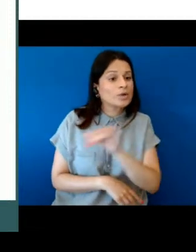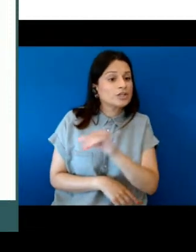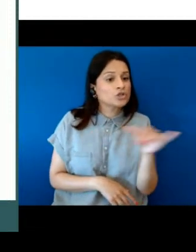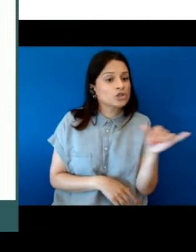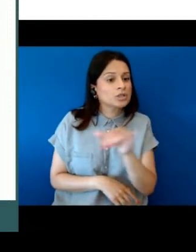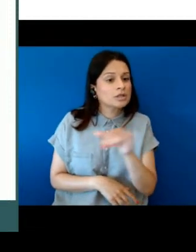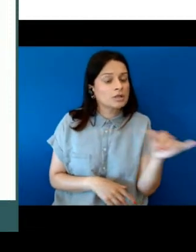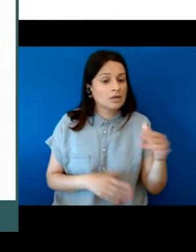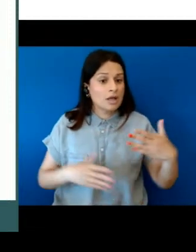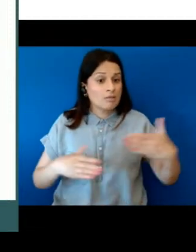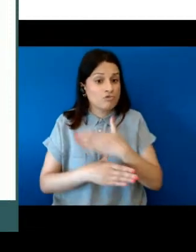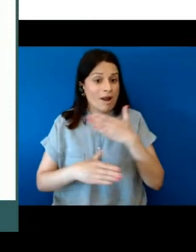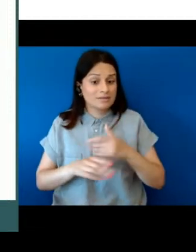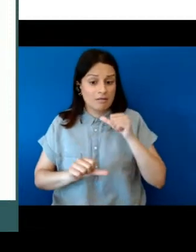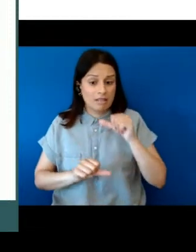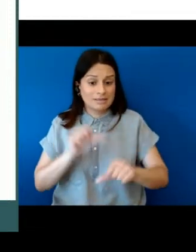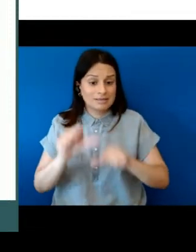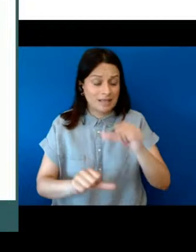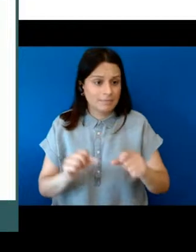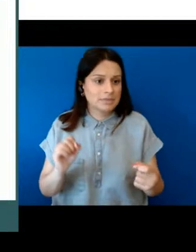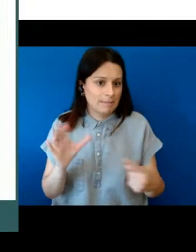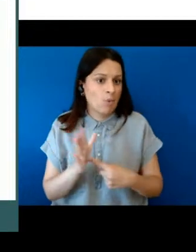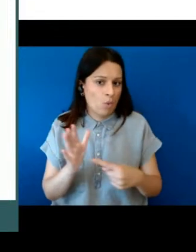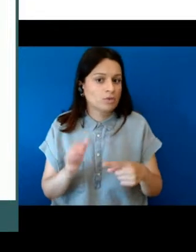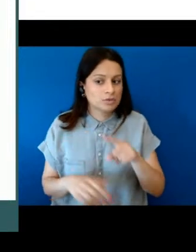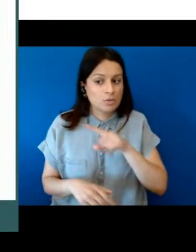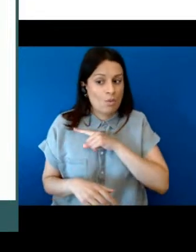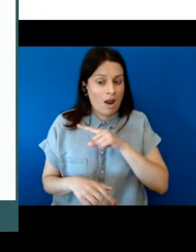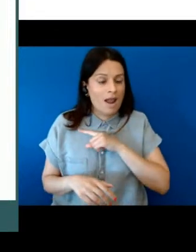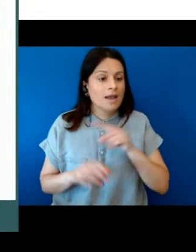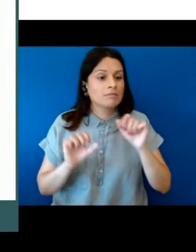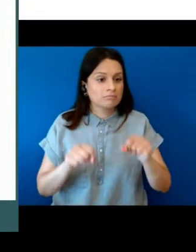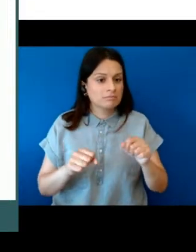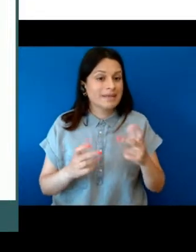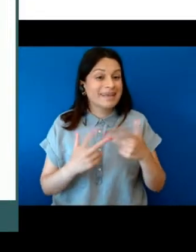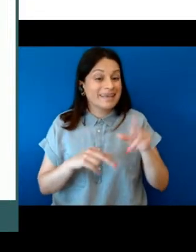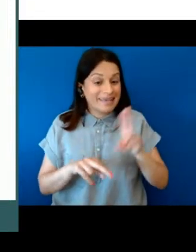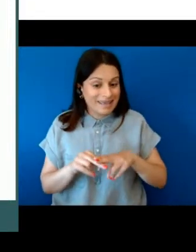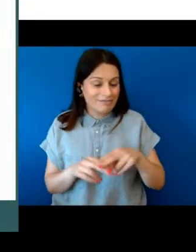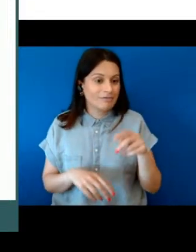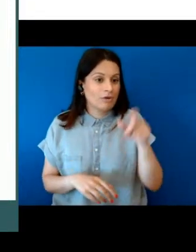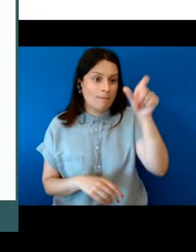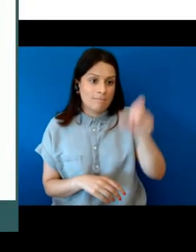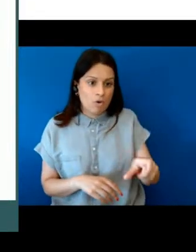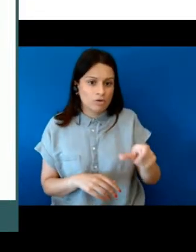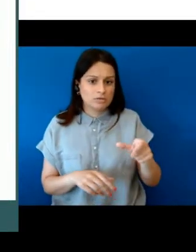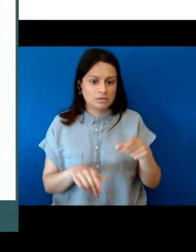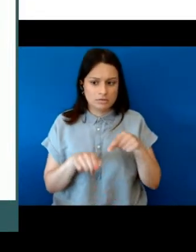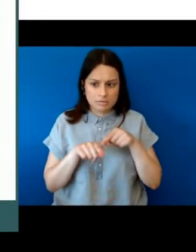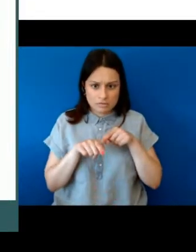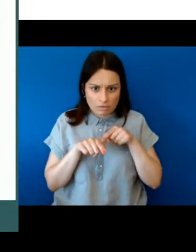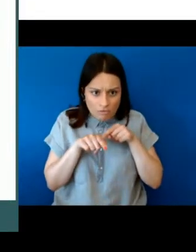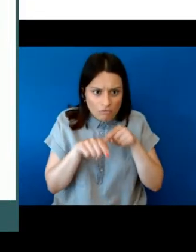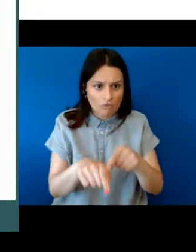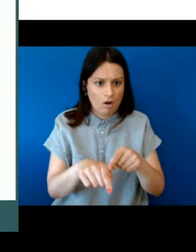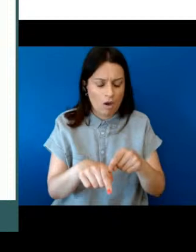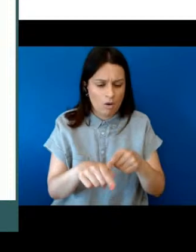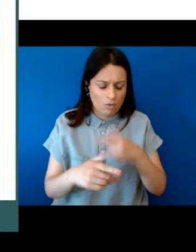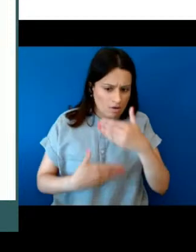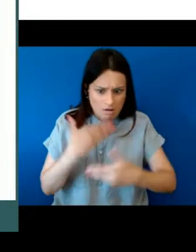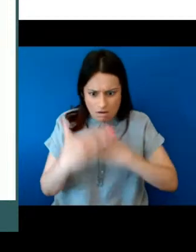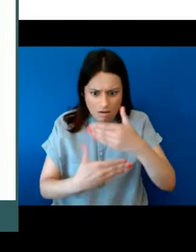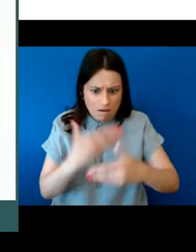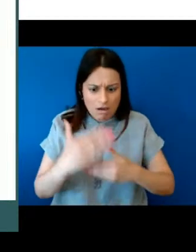steps are really important, and unless the patients follow practical advice, they'll find that medicines